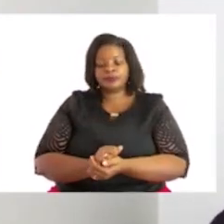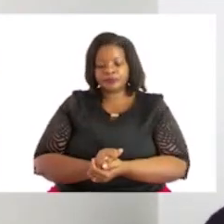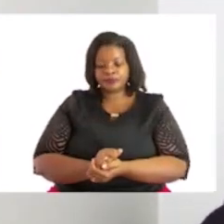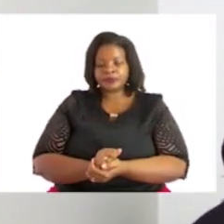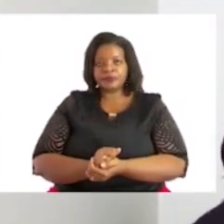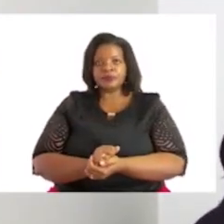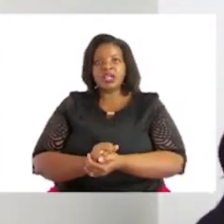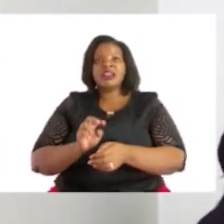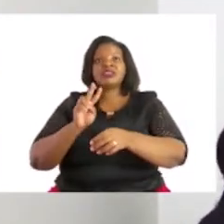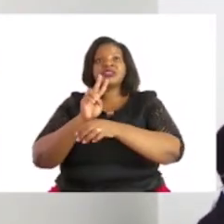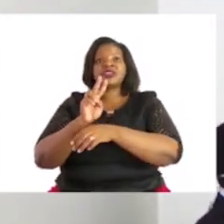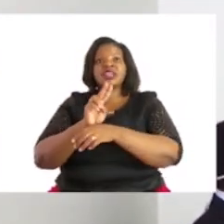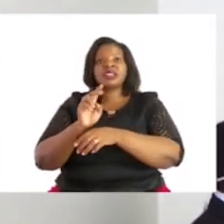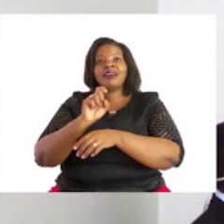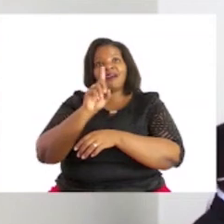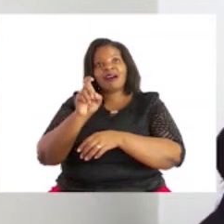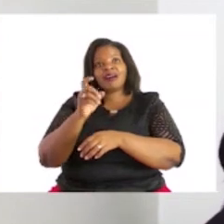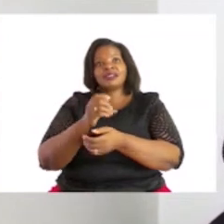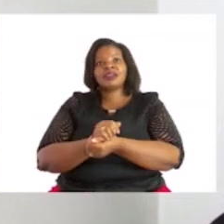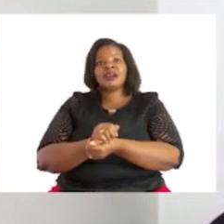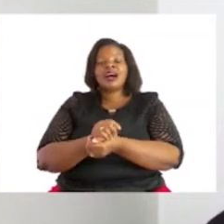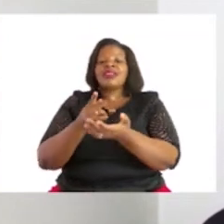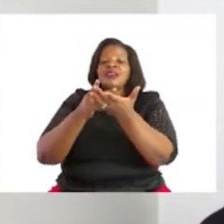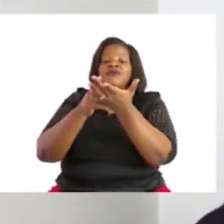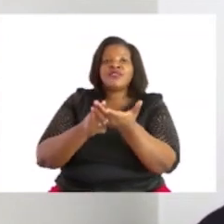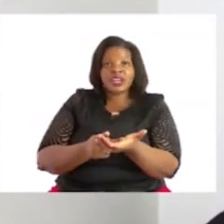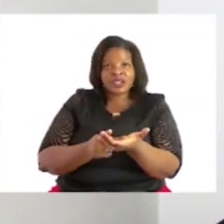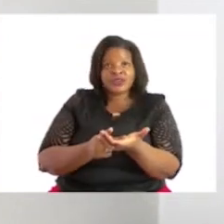The second one, we can also ask what value